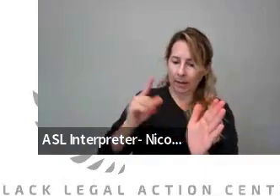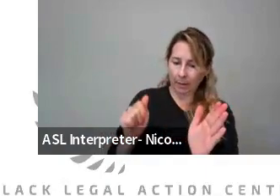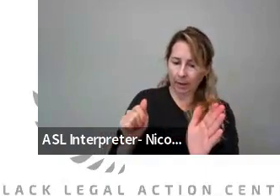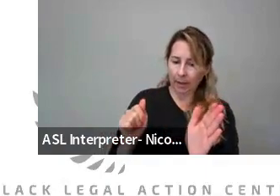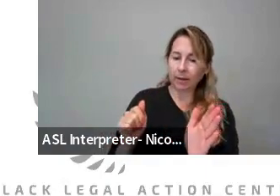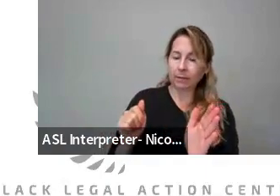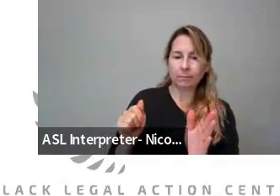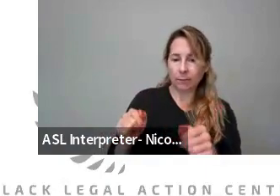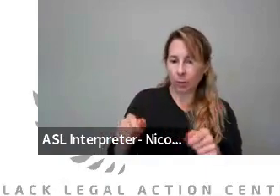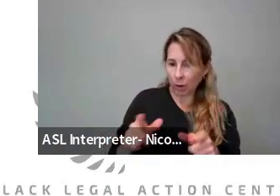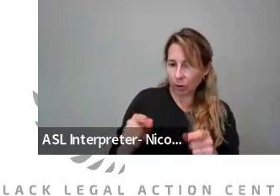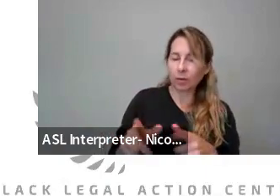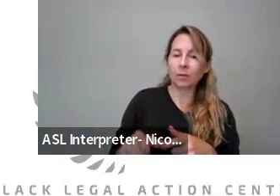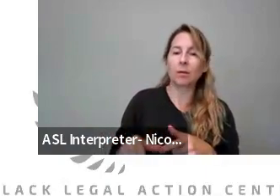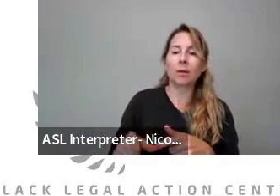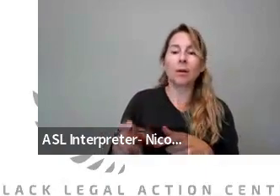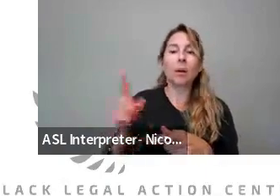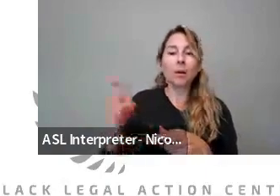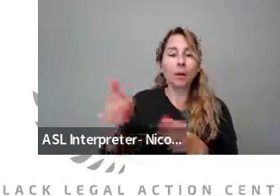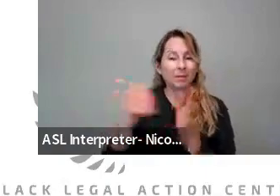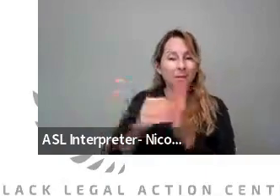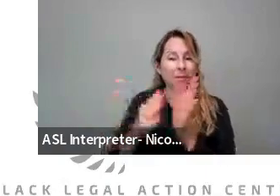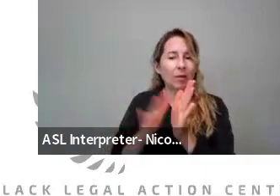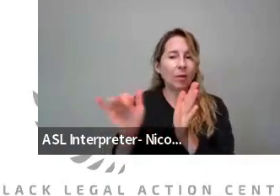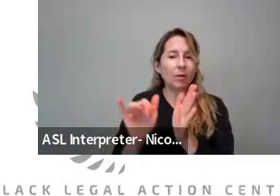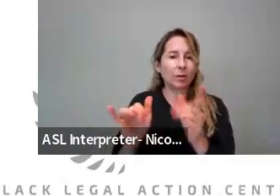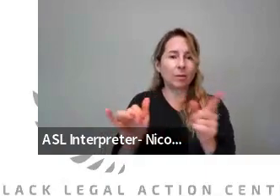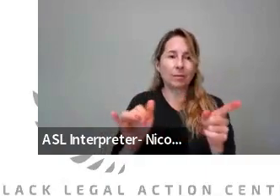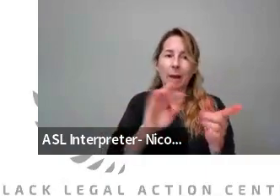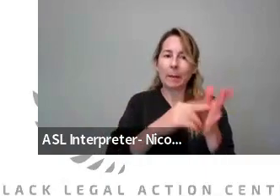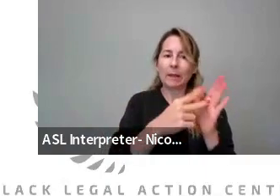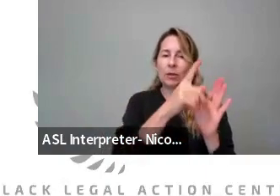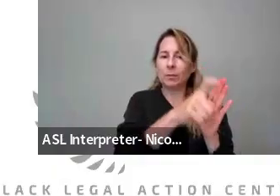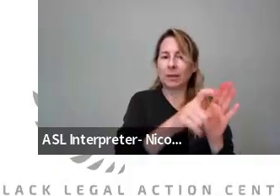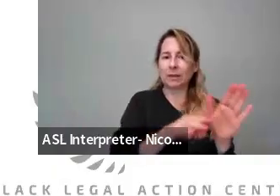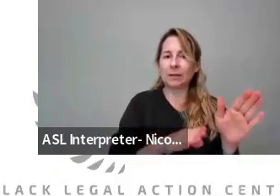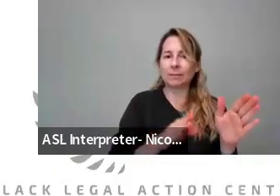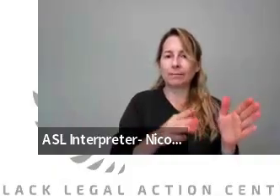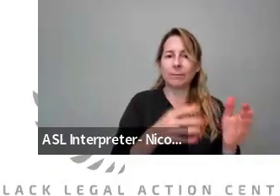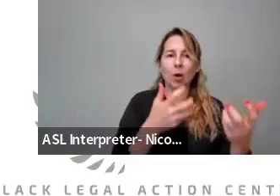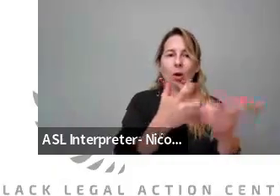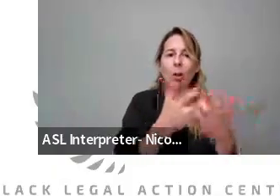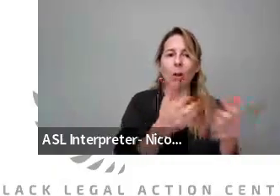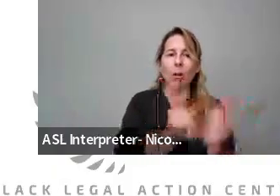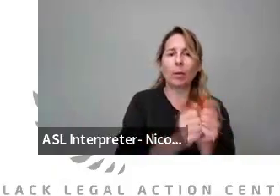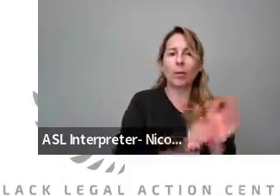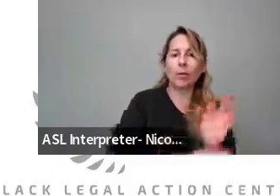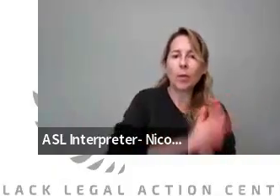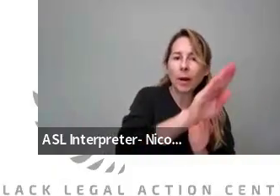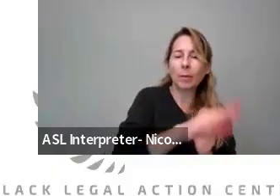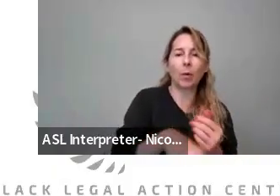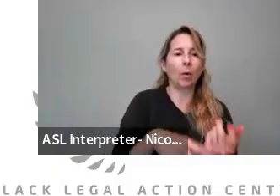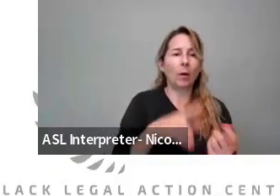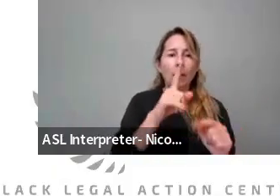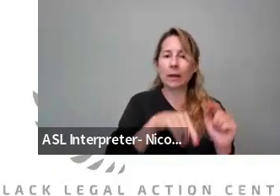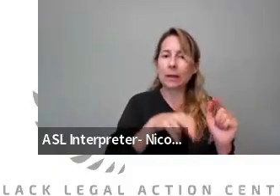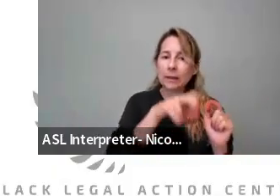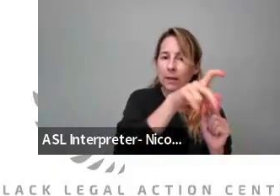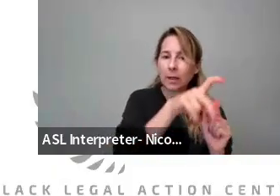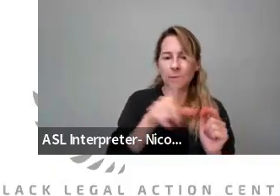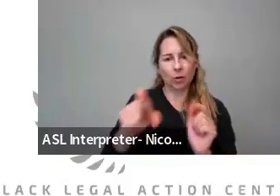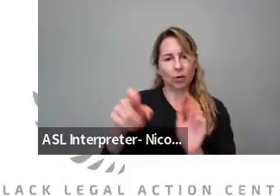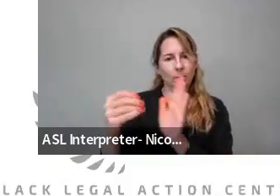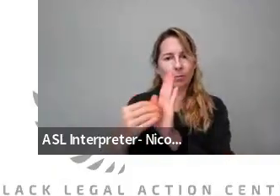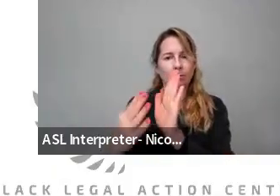some indication to the landlord as to what they can do to accommodate you based on